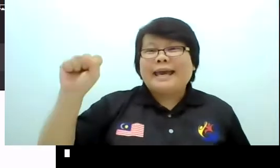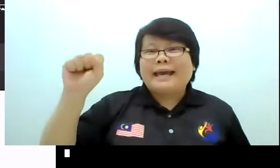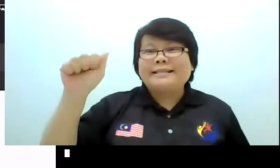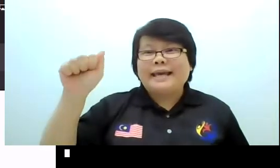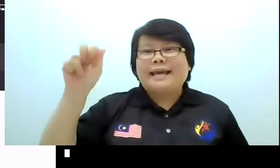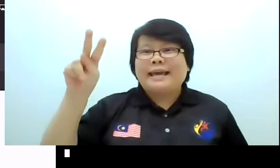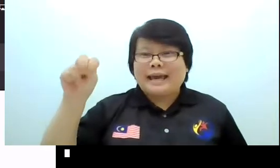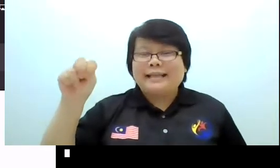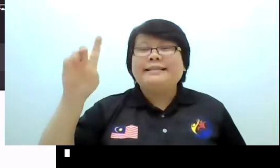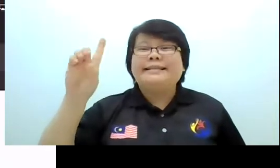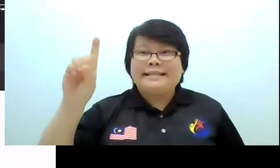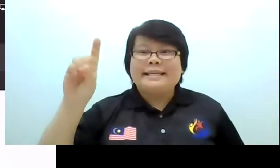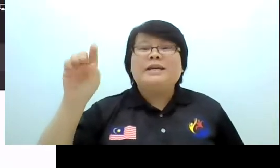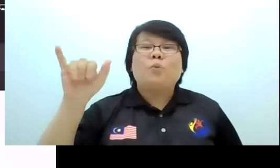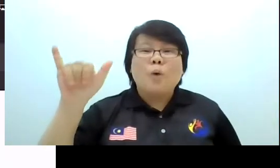it's